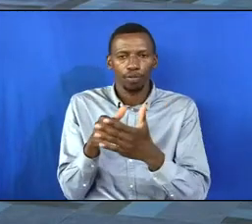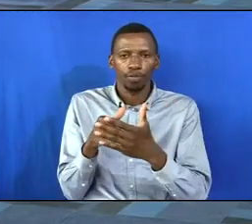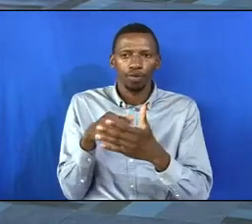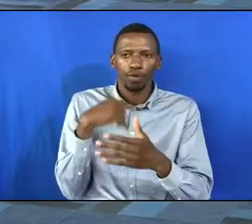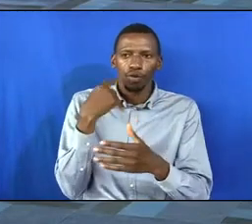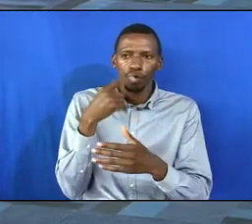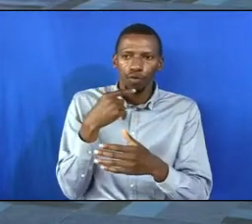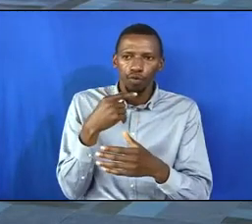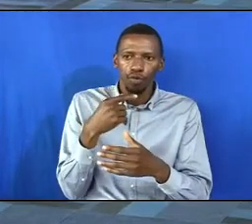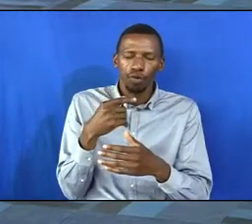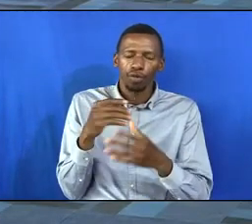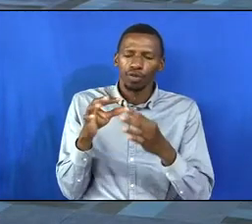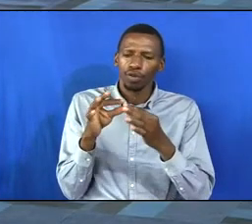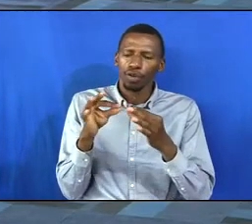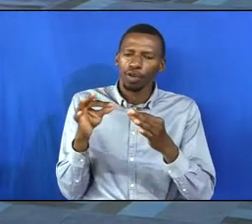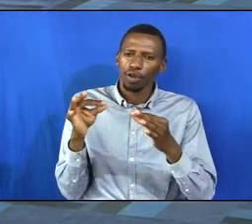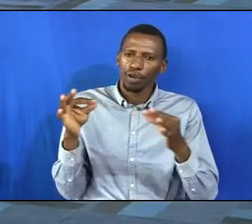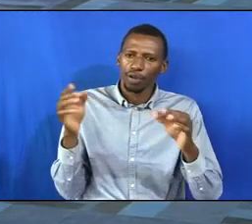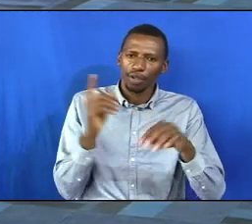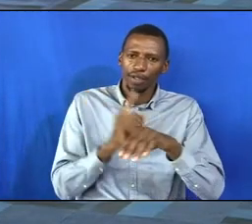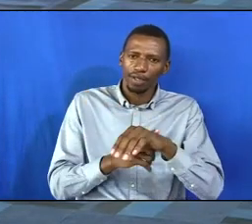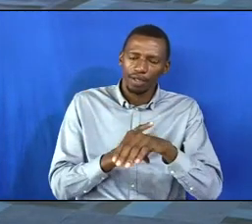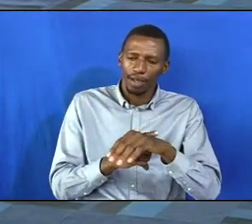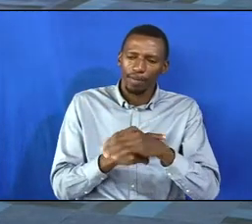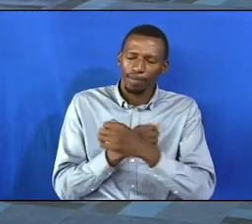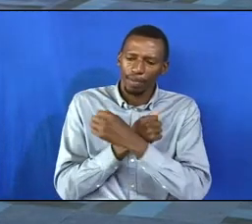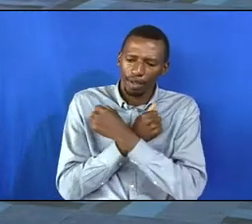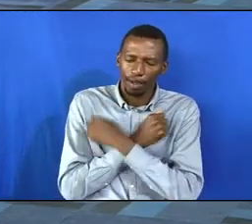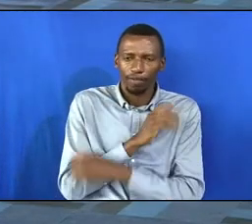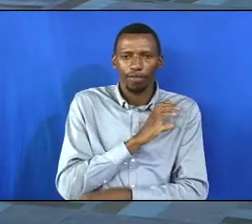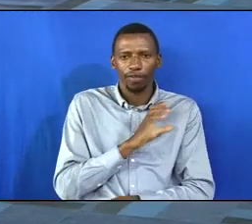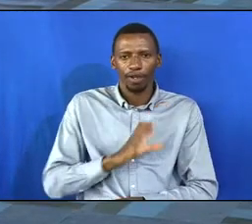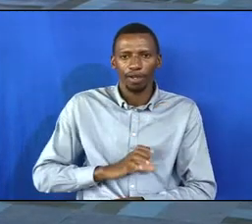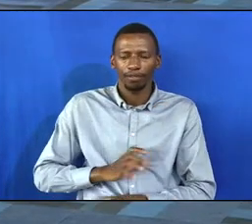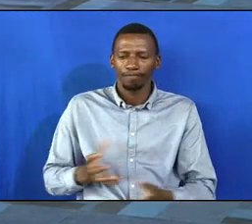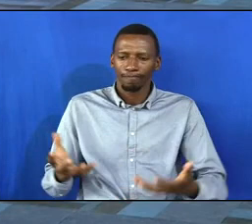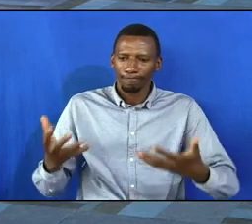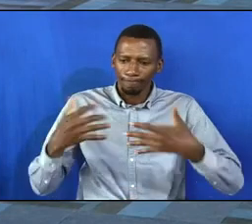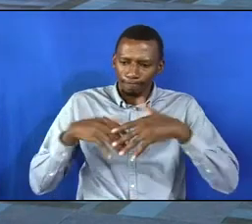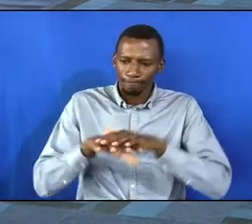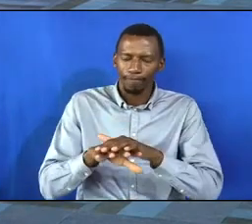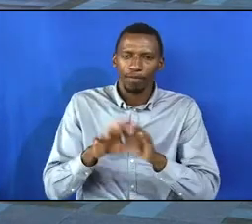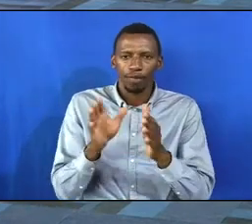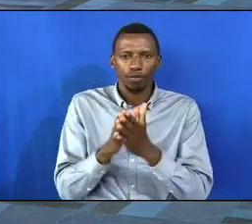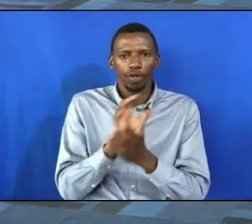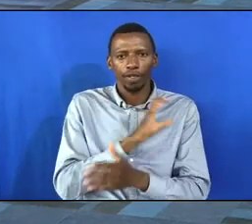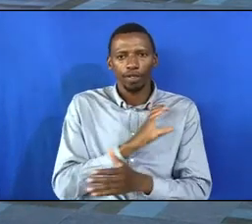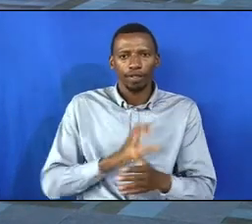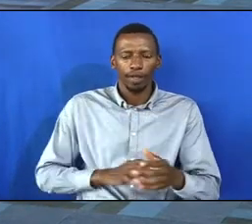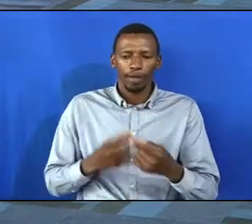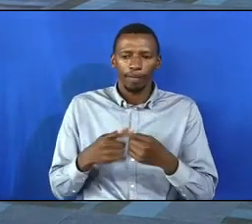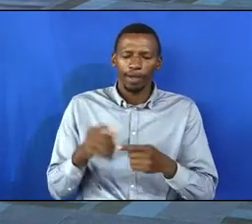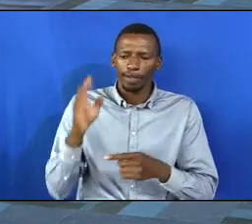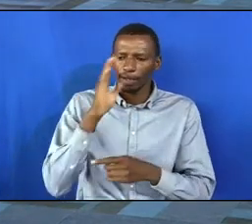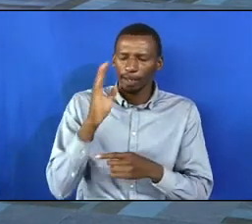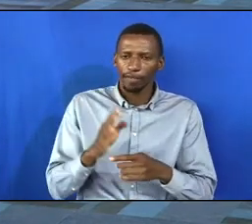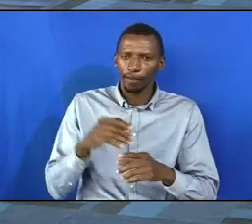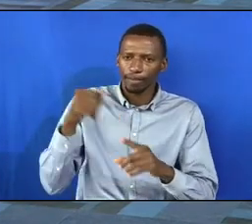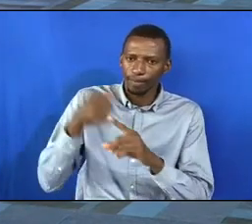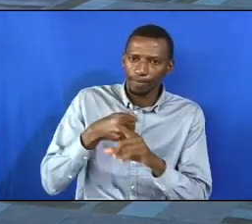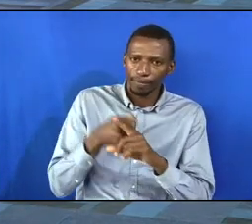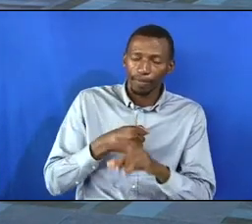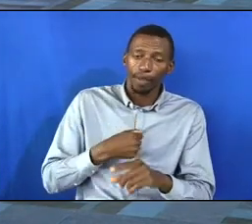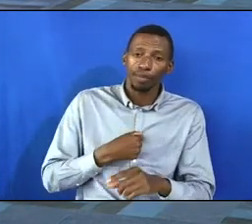long admirers of Christ, they had identified with Christ, but they did not press on. Let me tell you, every one of